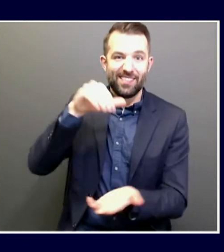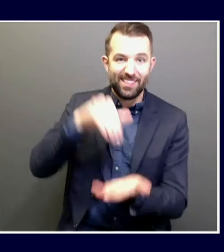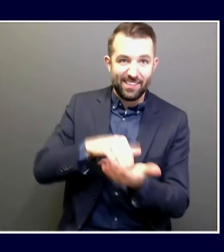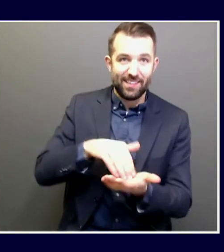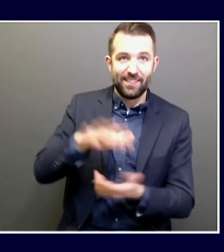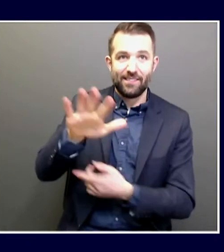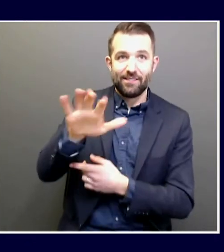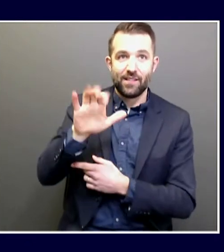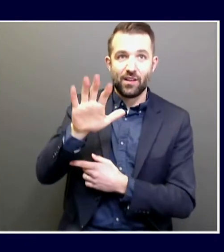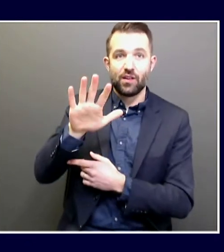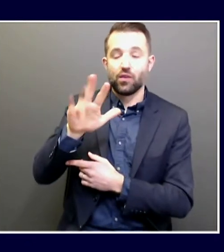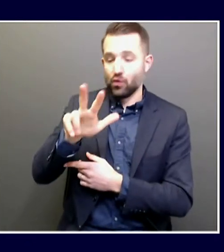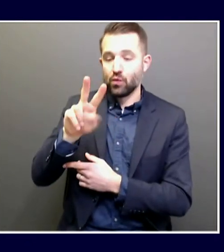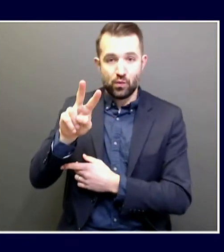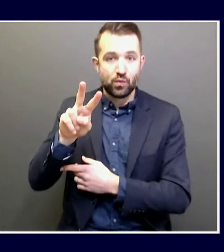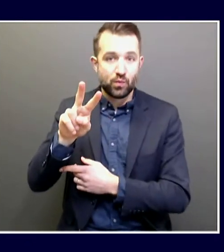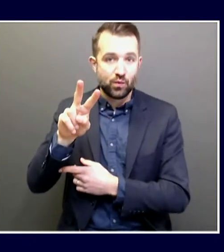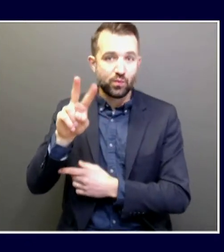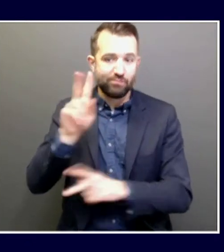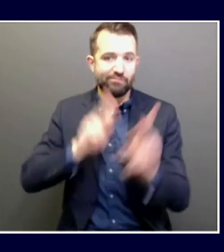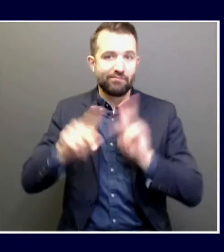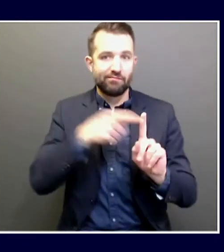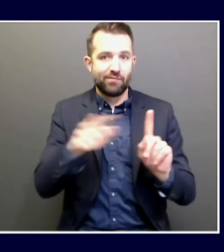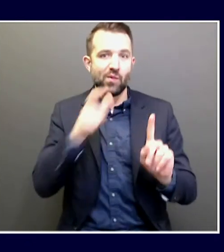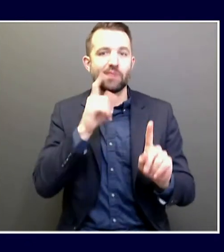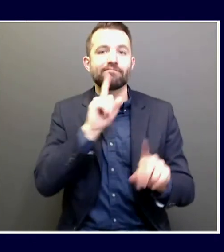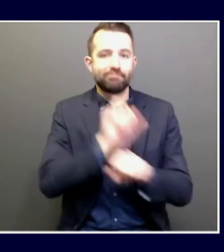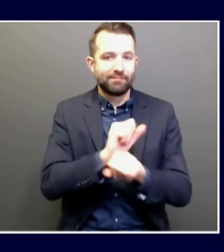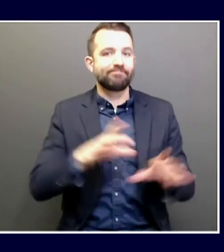156,532 cases of COVID-19 and